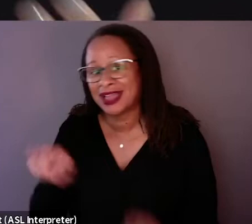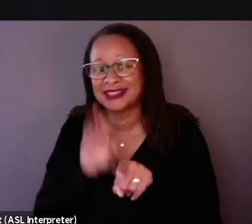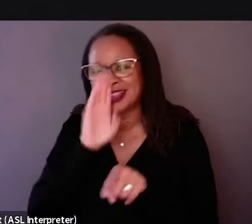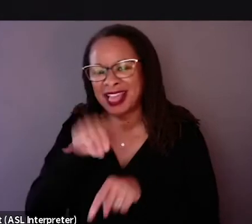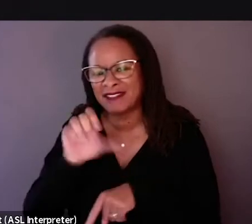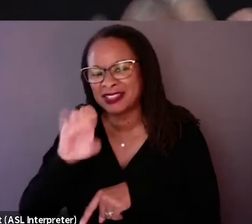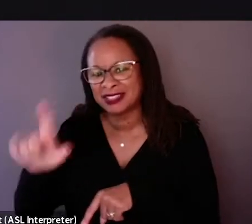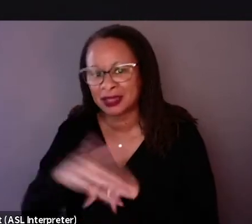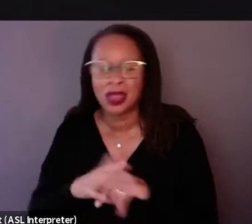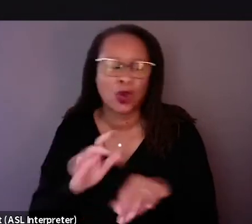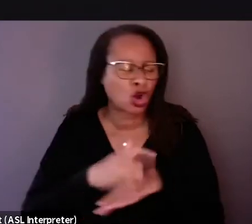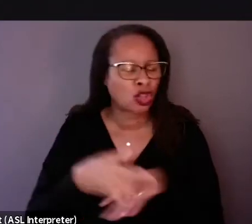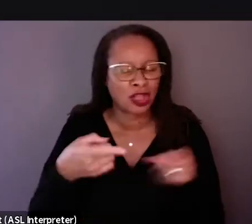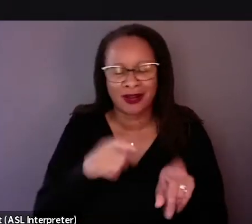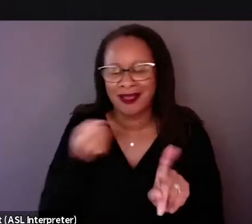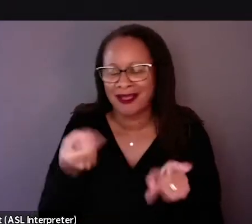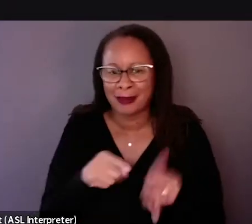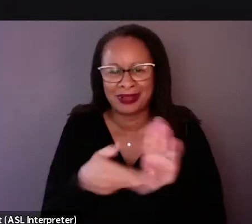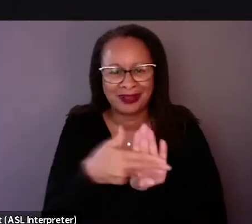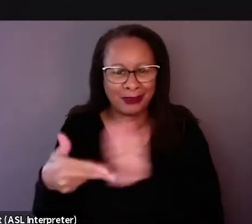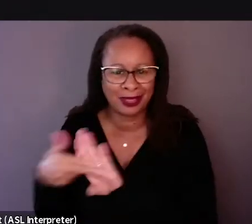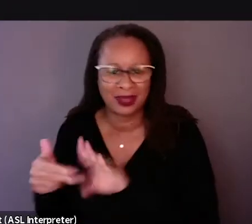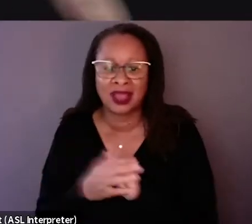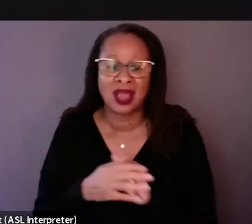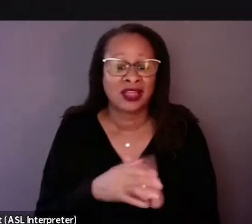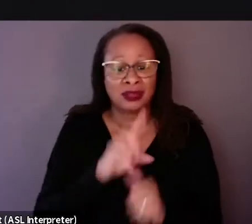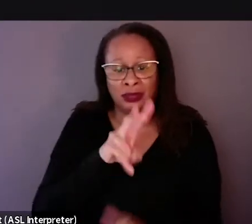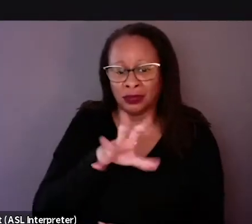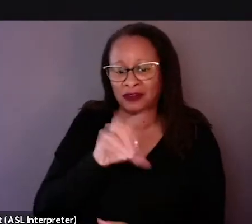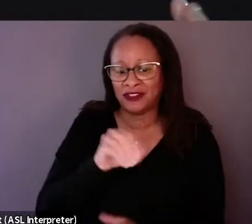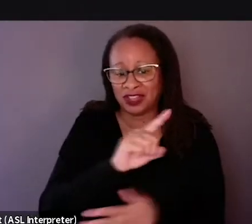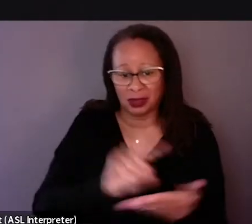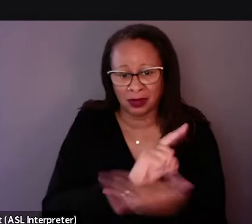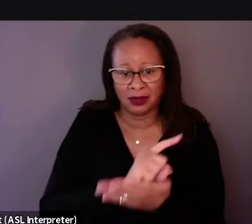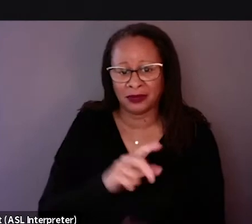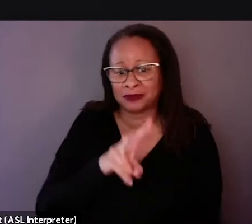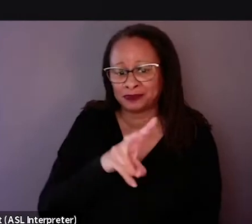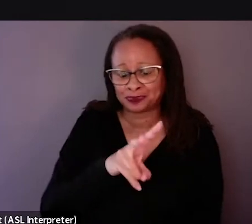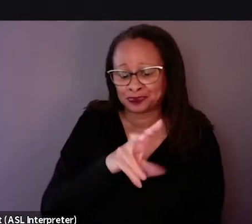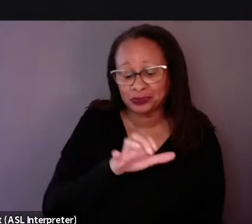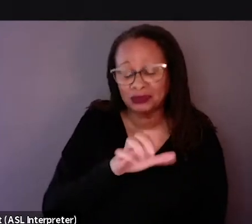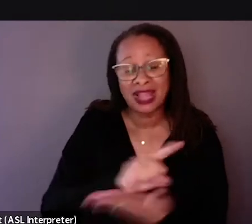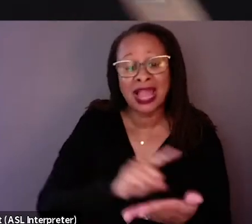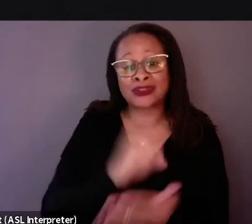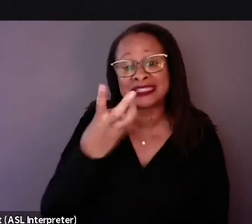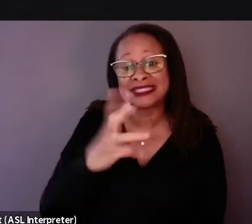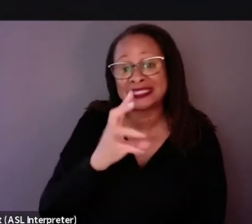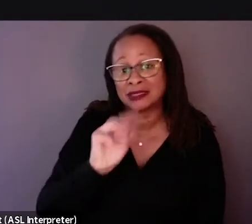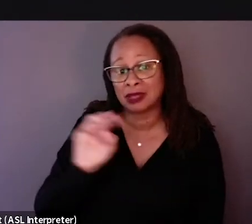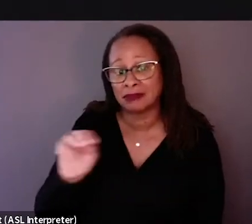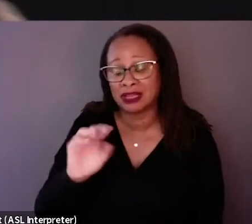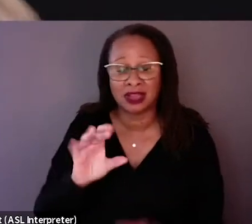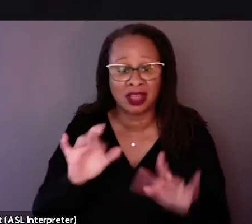The footage, as you said, we were working with about 250 hours. There's about 200 hours of 16 millimeter footage that Katia and Maurice